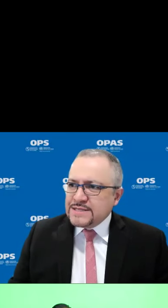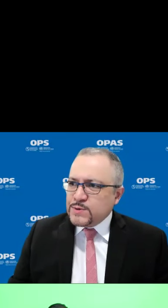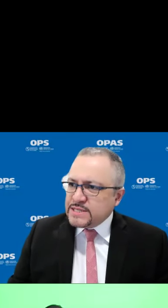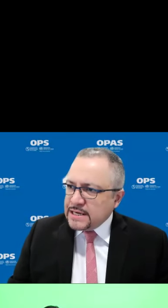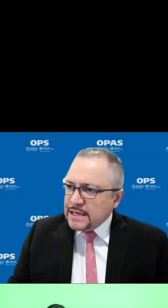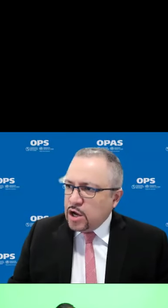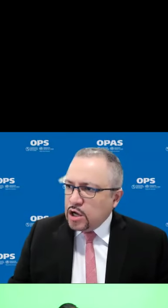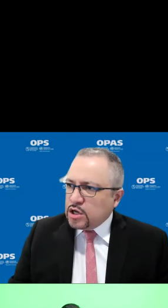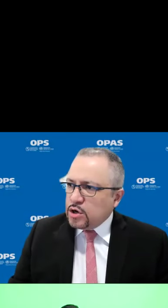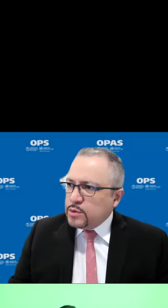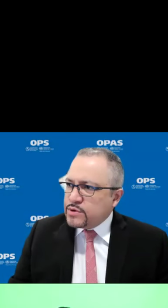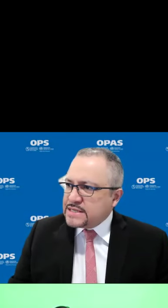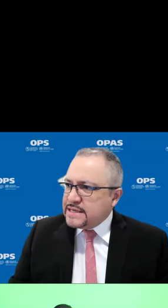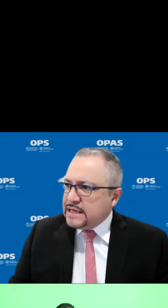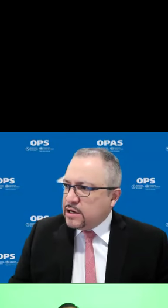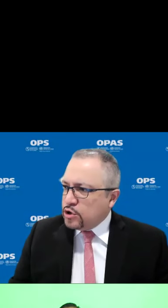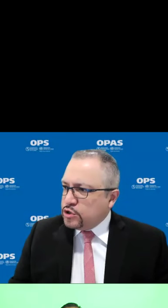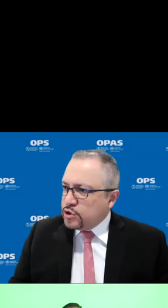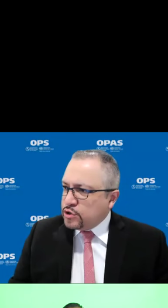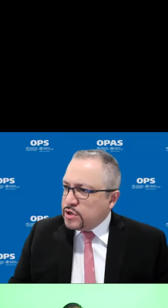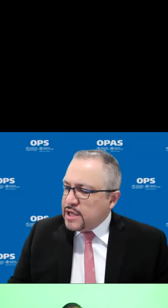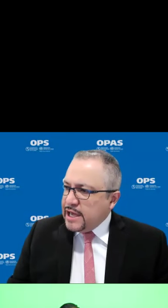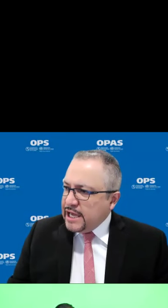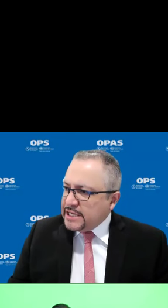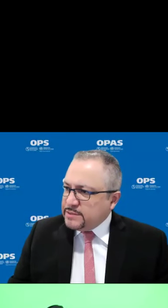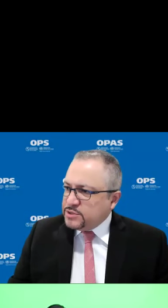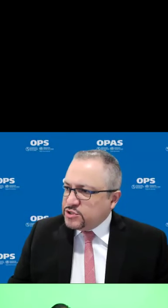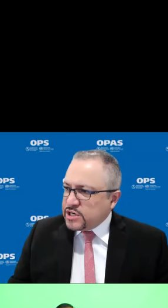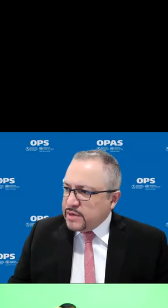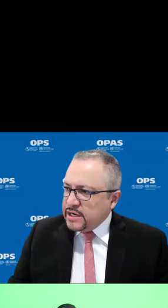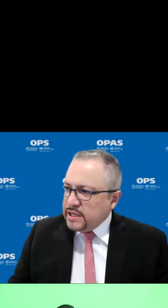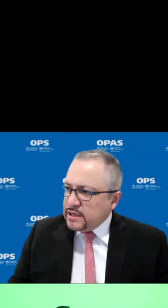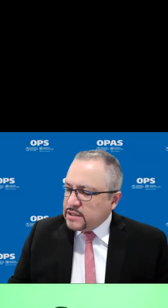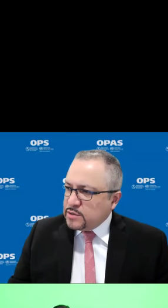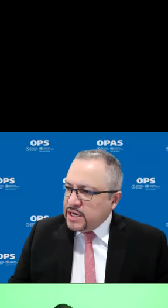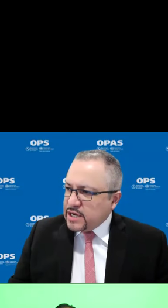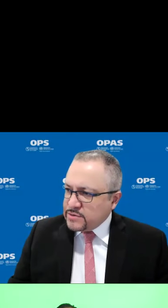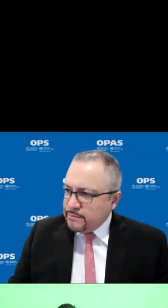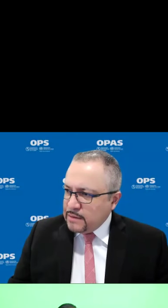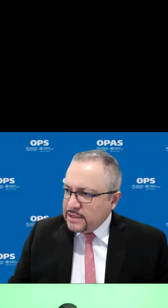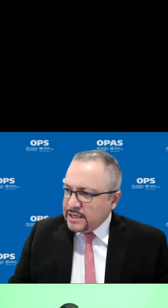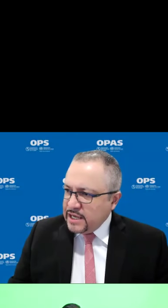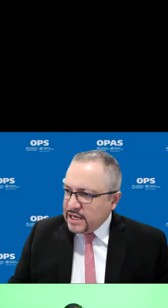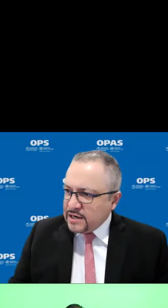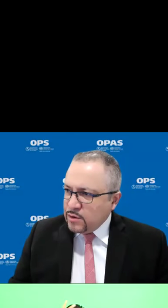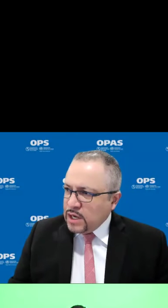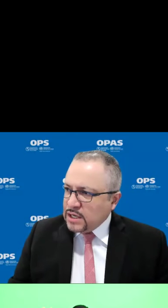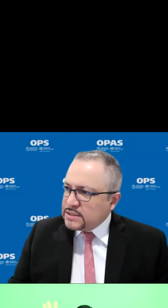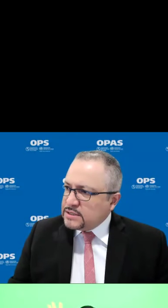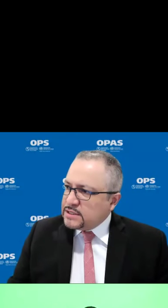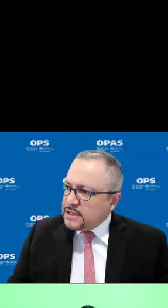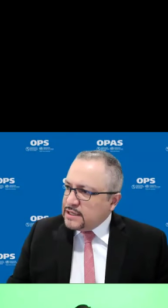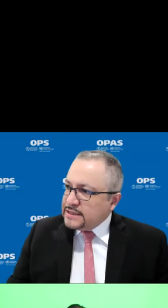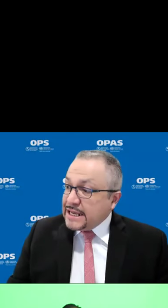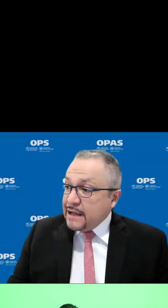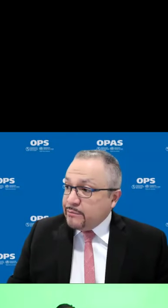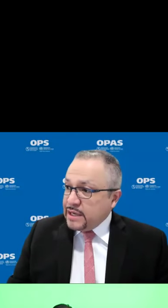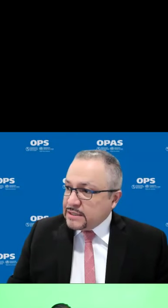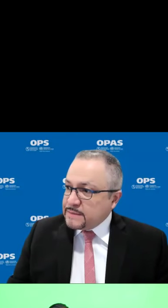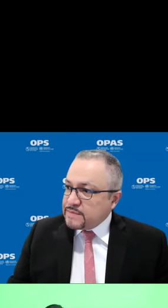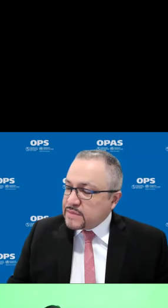Uruguay, Switzerland, Hong Kong, Brazil, London, Egypt, Germany, Dominican Republic, Nicaragua,